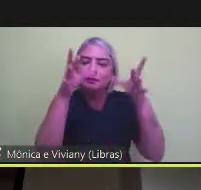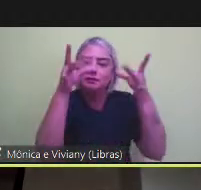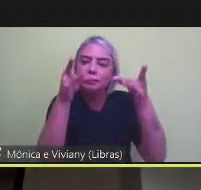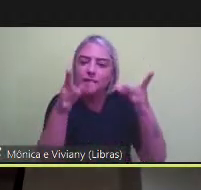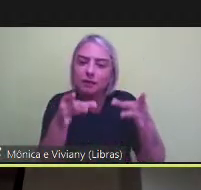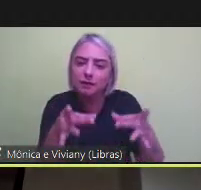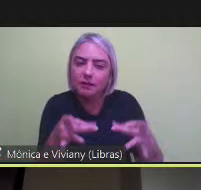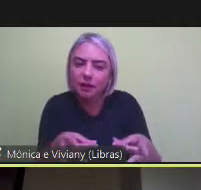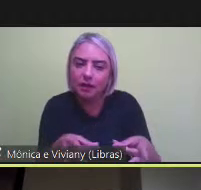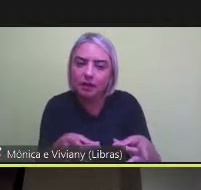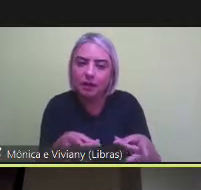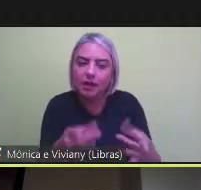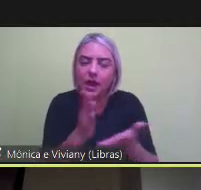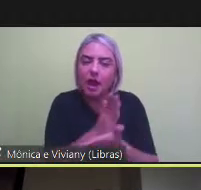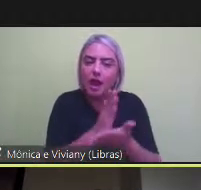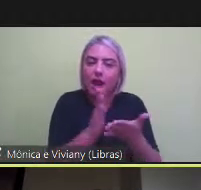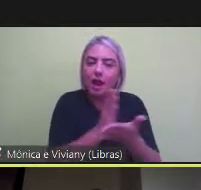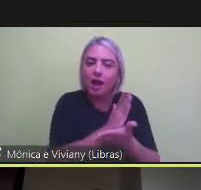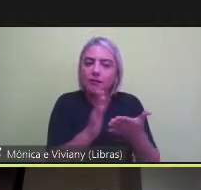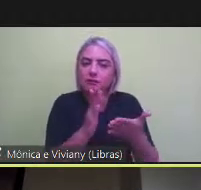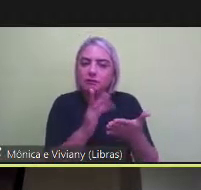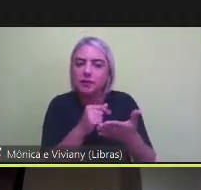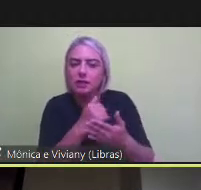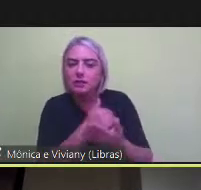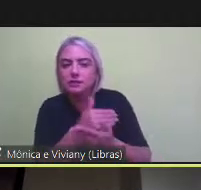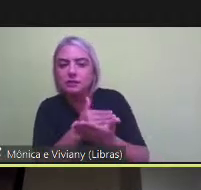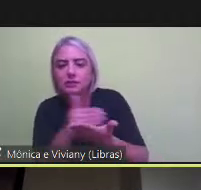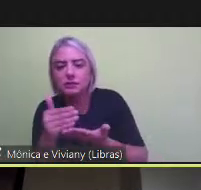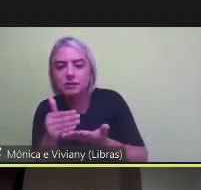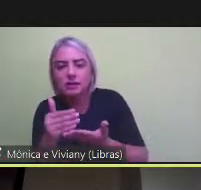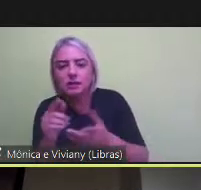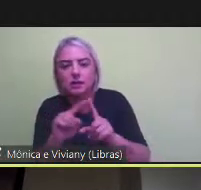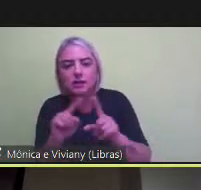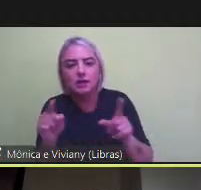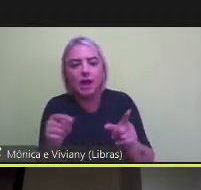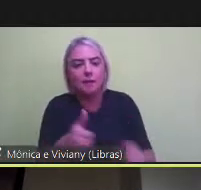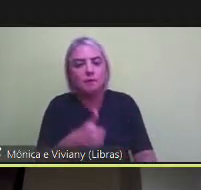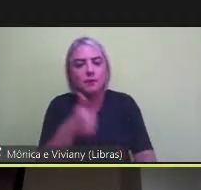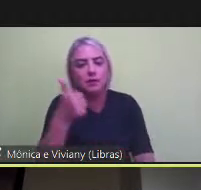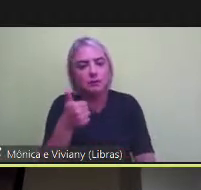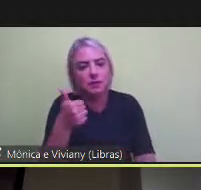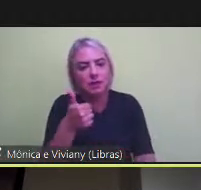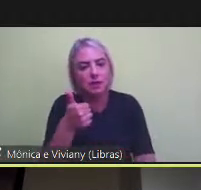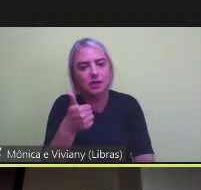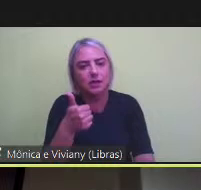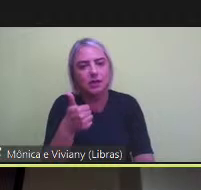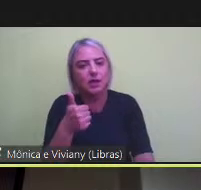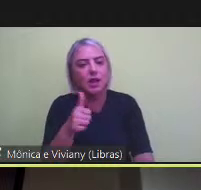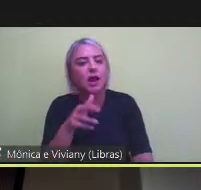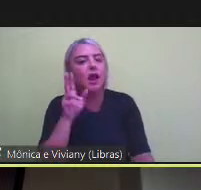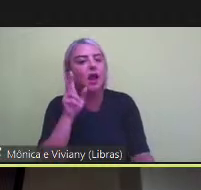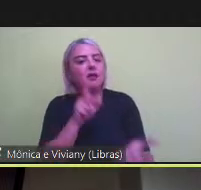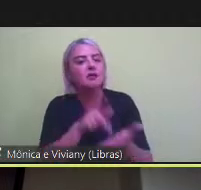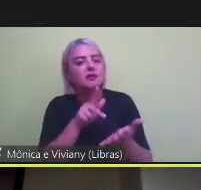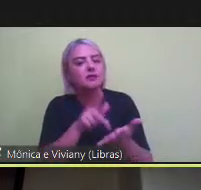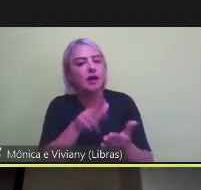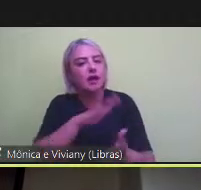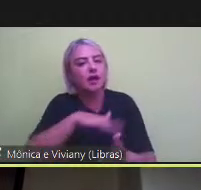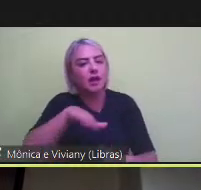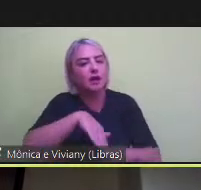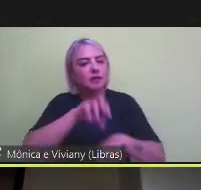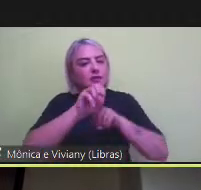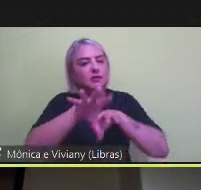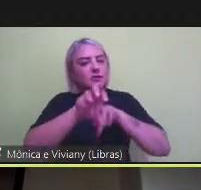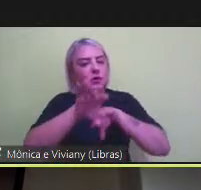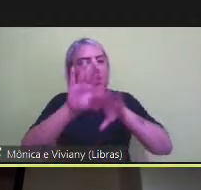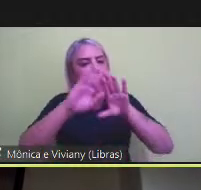to detail some of these initiatives. The first one is about the